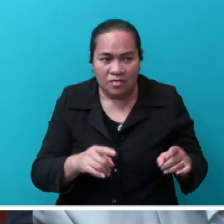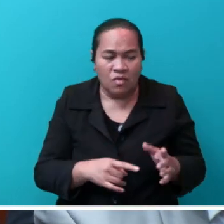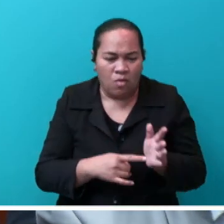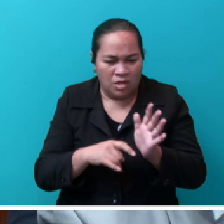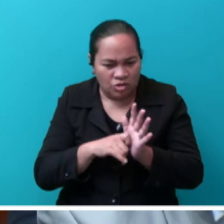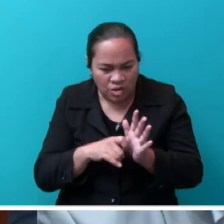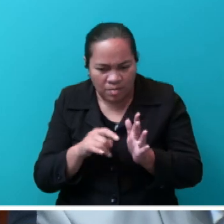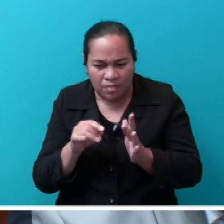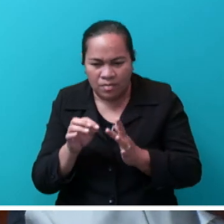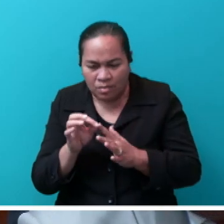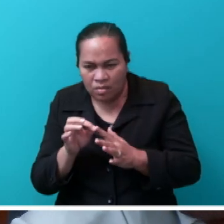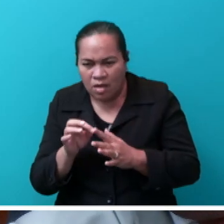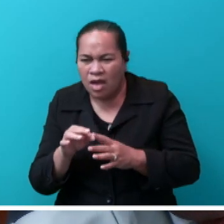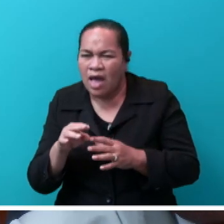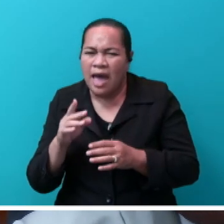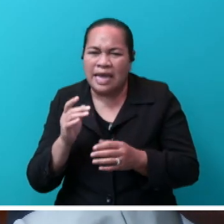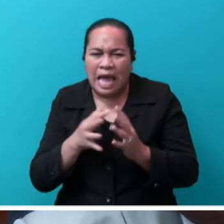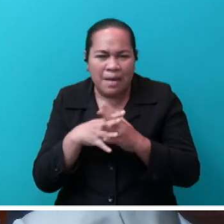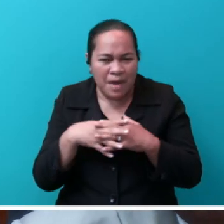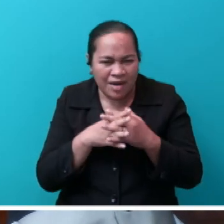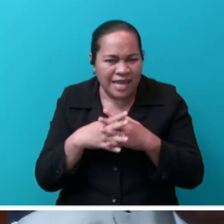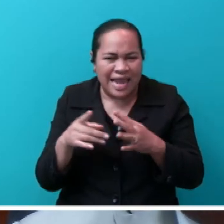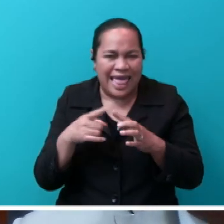Trip.com, American Express, Intrepid Travel,